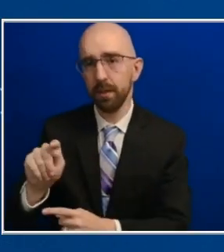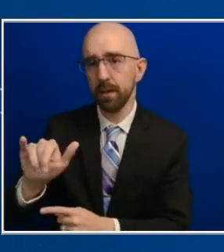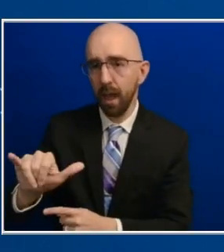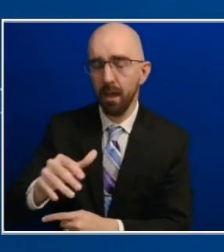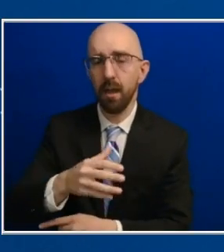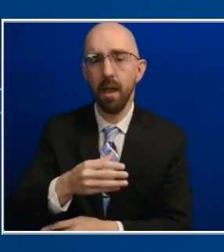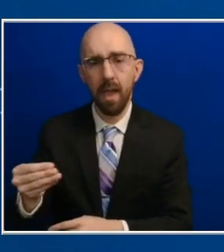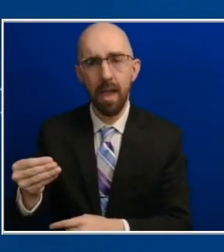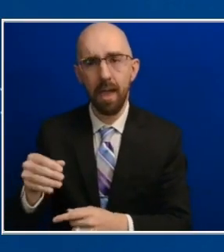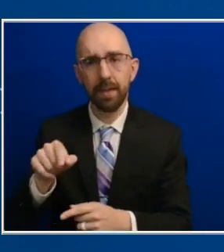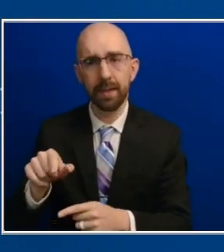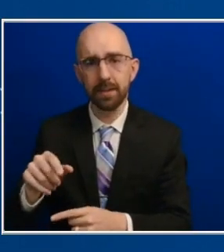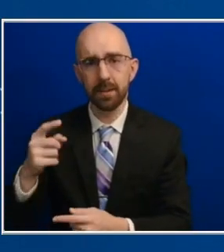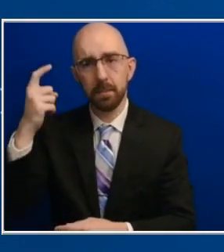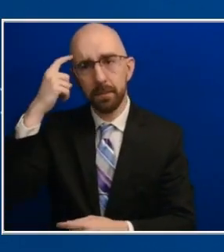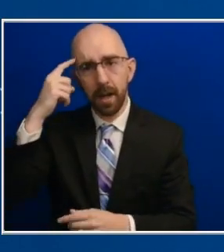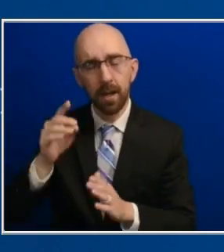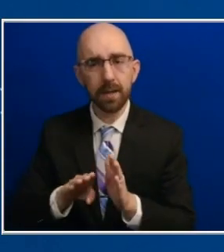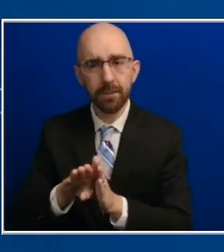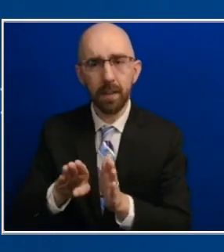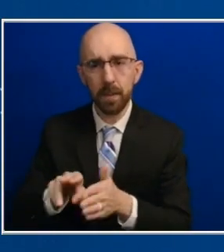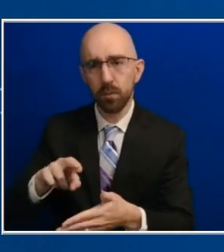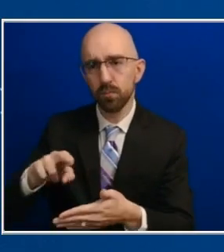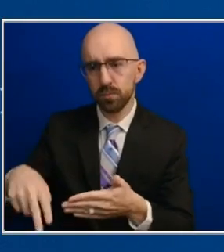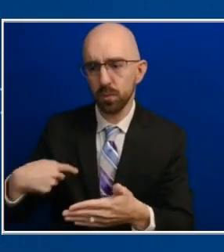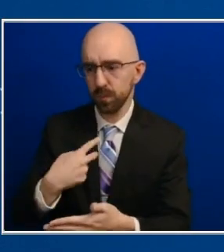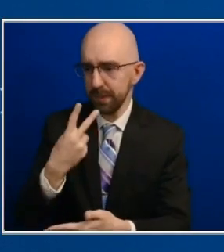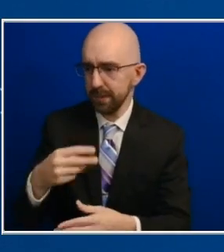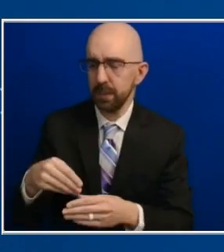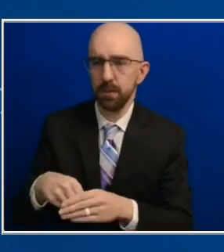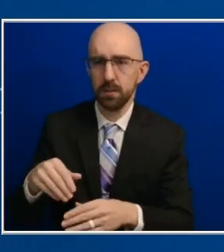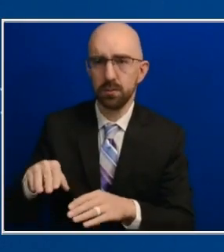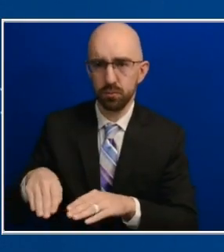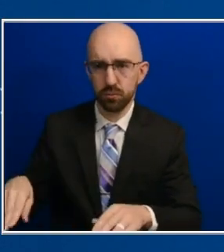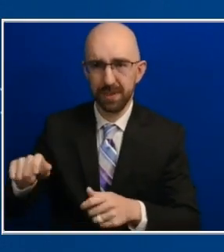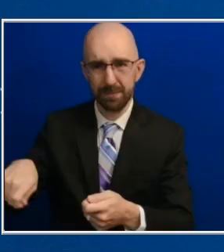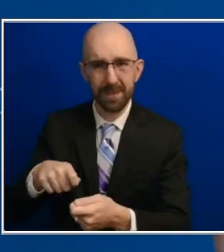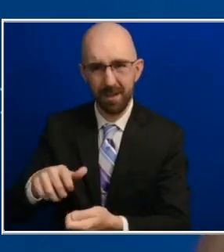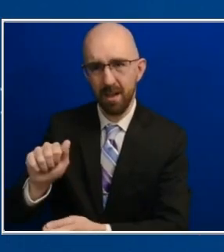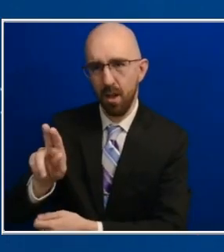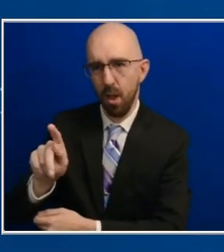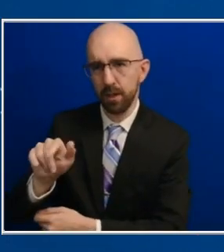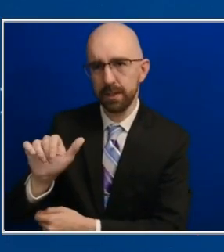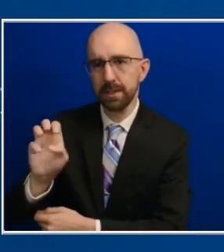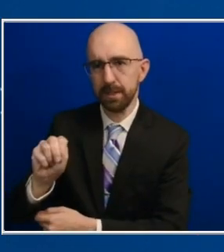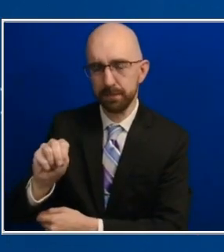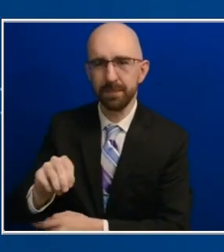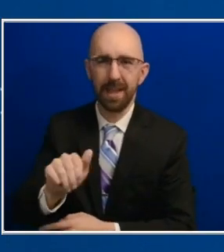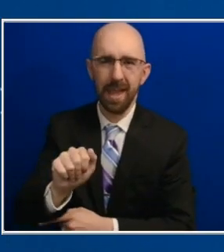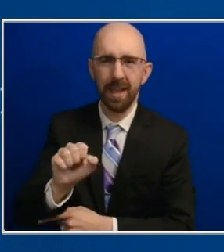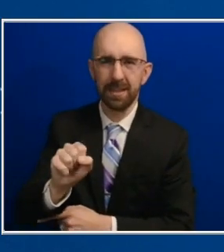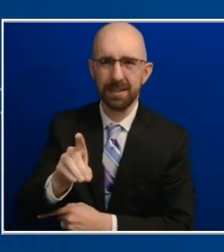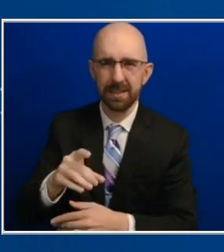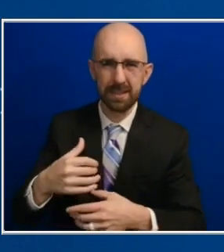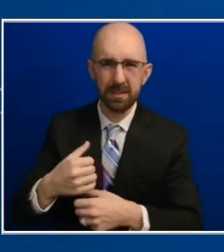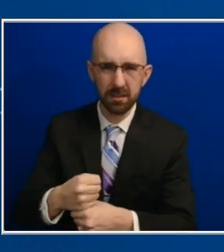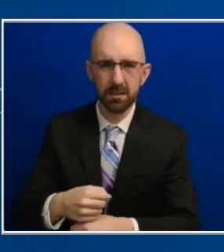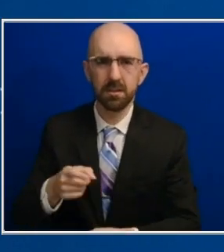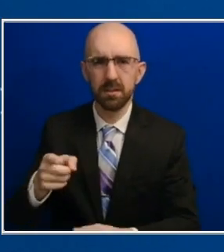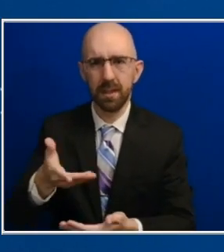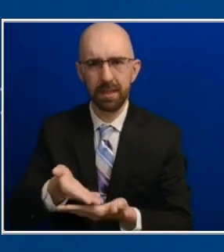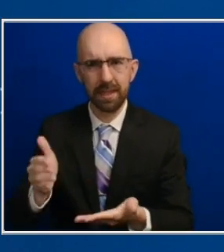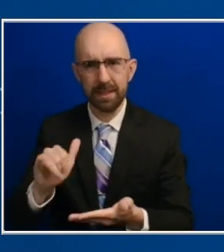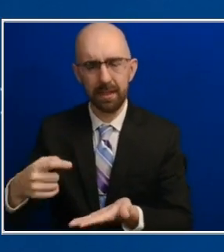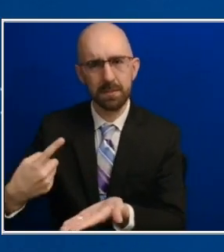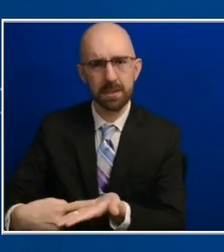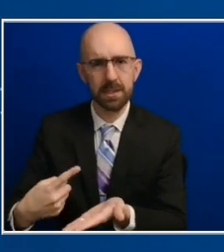these neurodevelopmental outcomes that we're seeing in children, specifically autism being at the top of the list of things that have been discussed